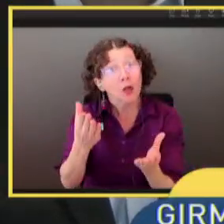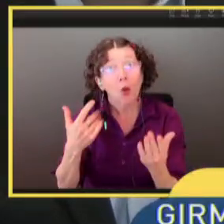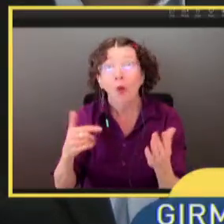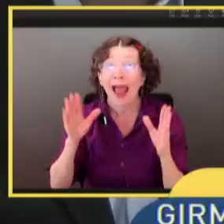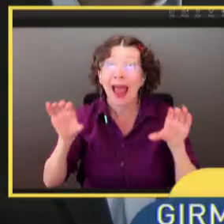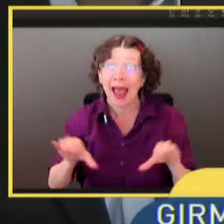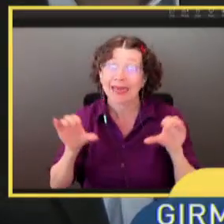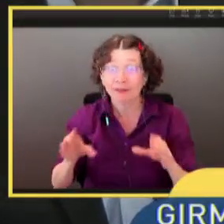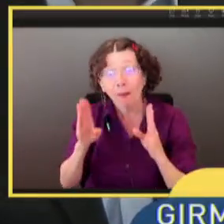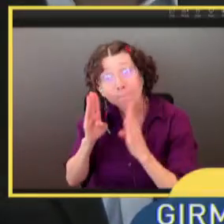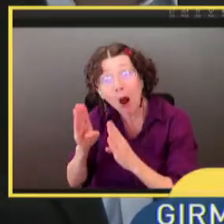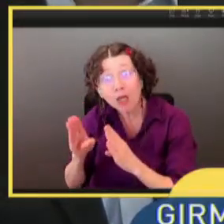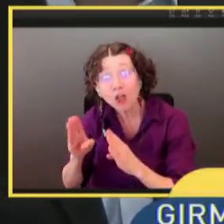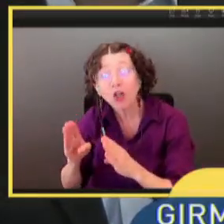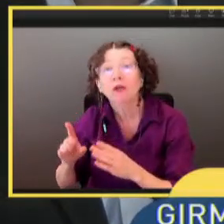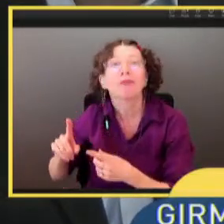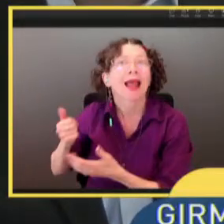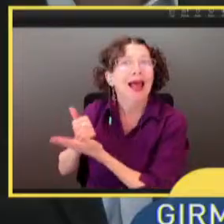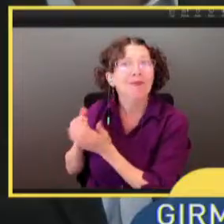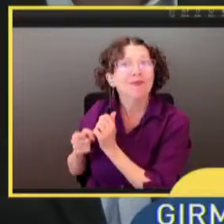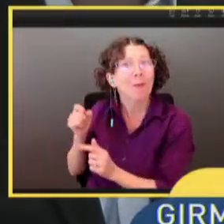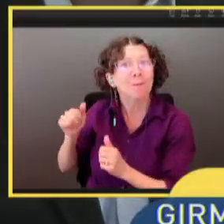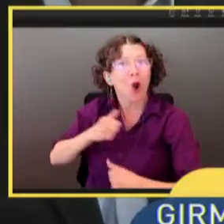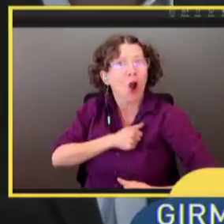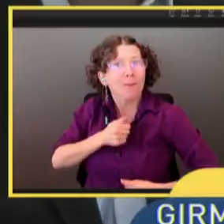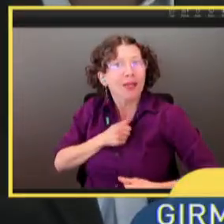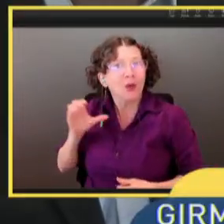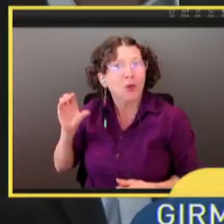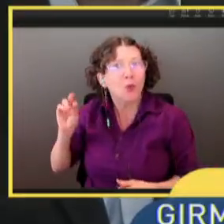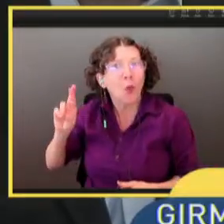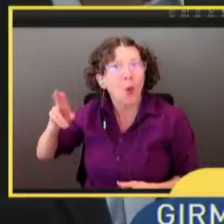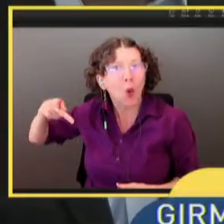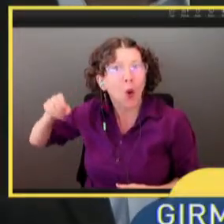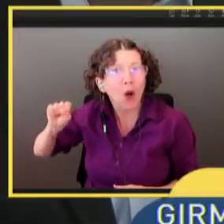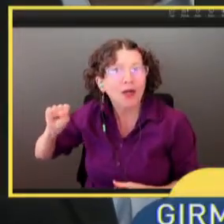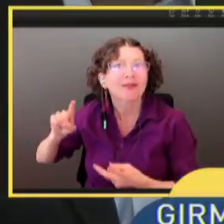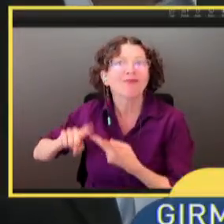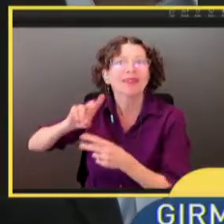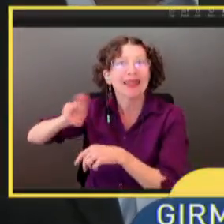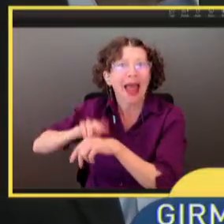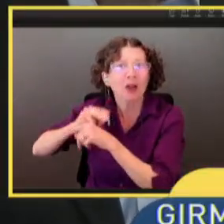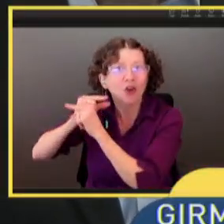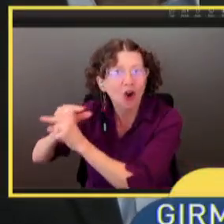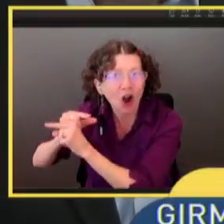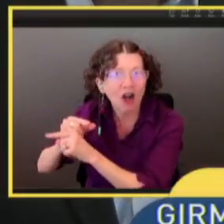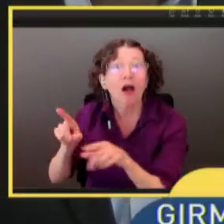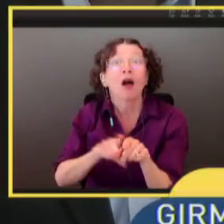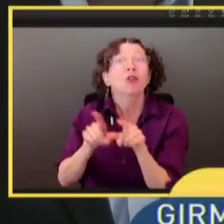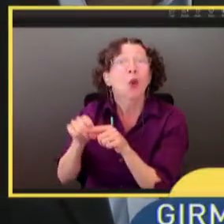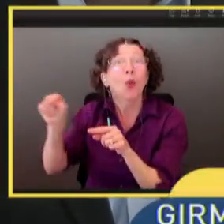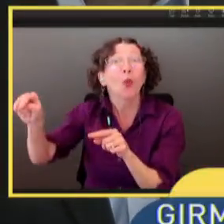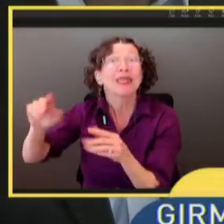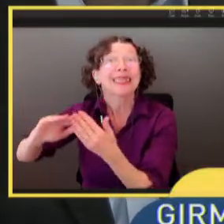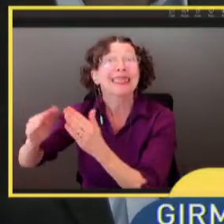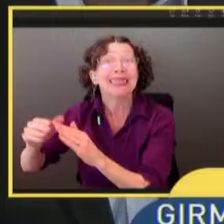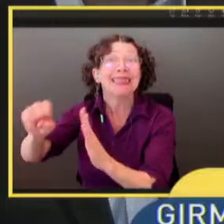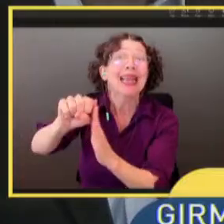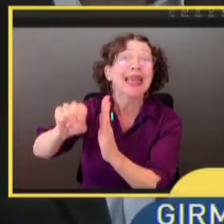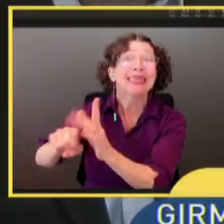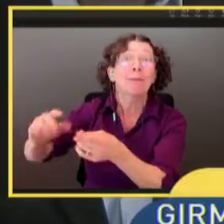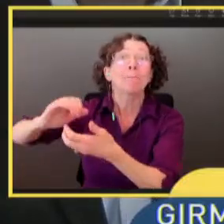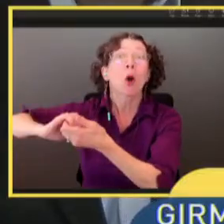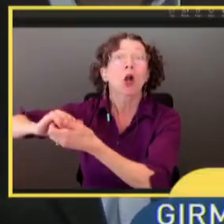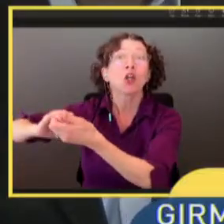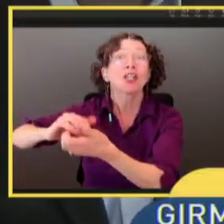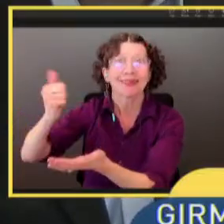especially with another weather system approaching us here later next week. And we want everyone to know that we are actively